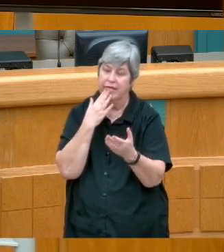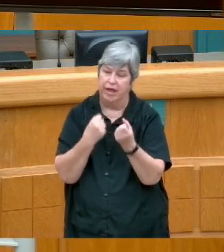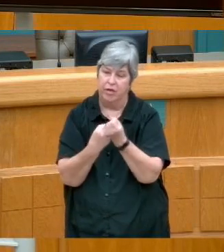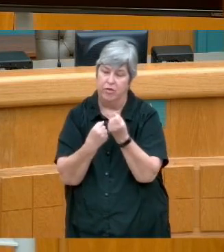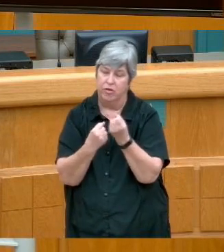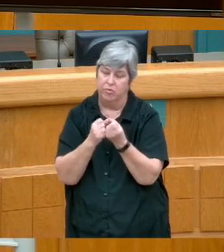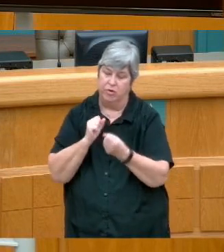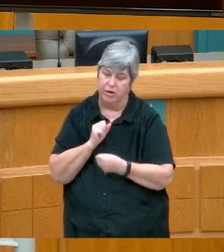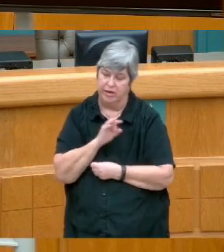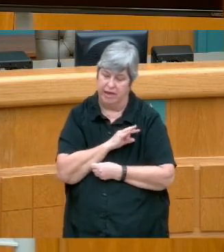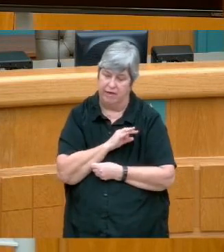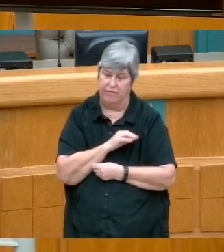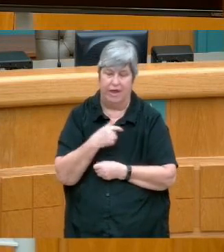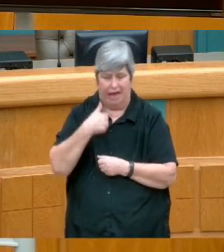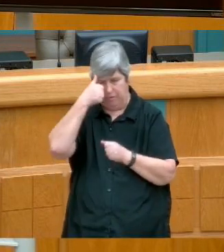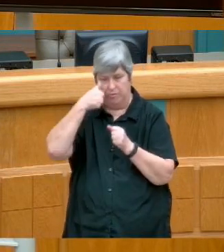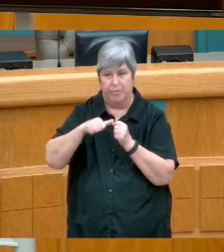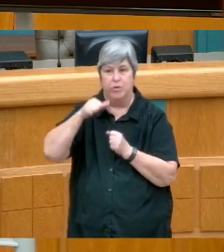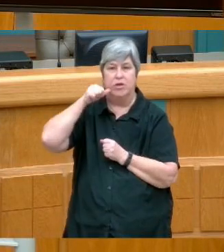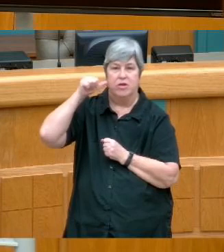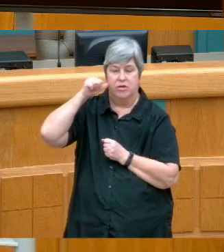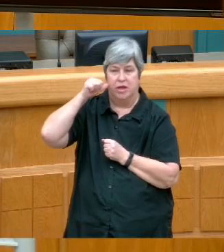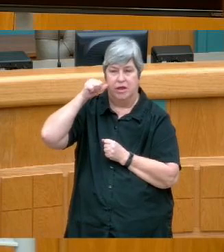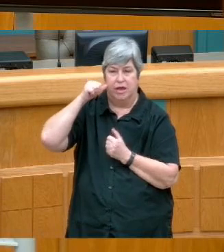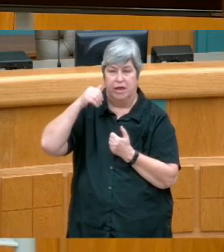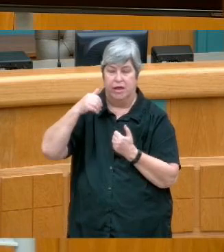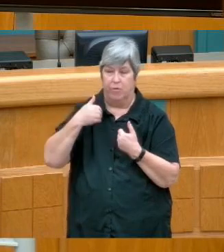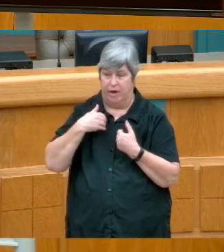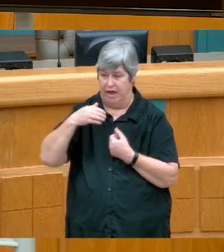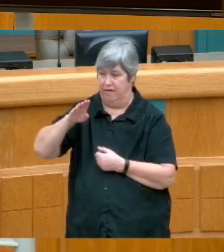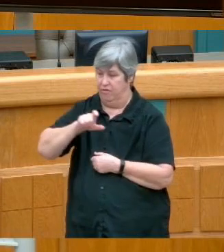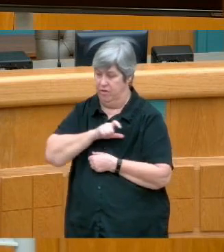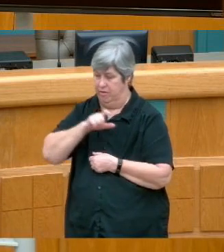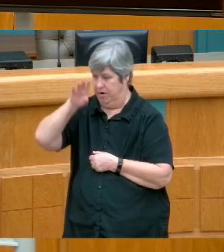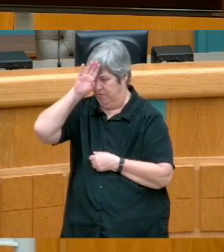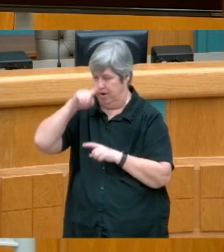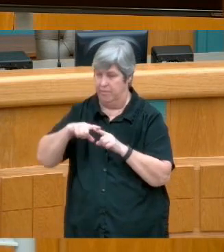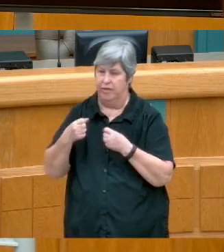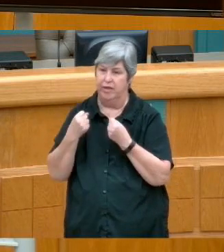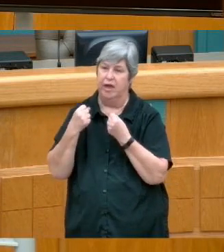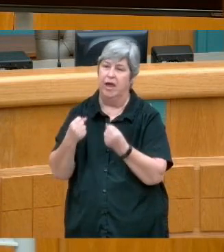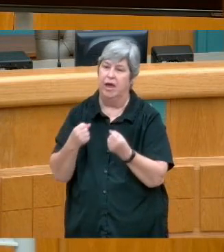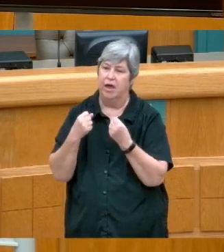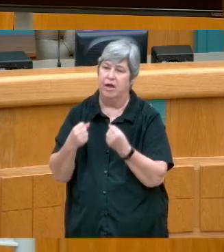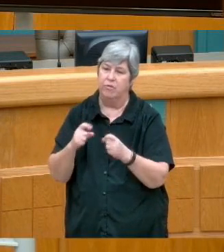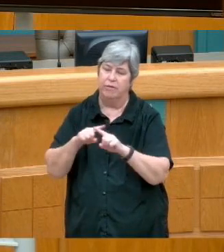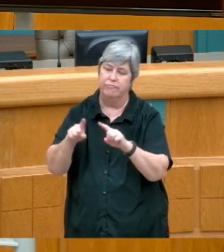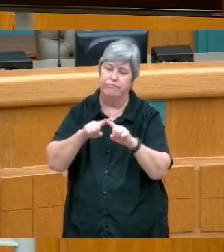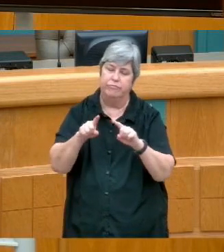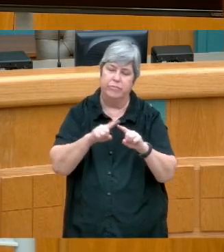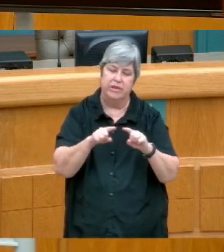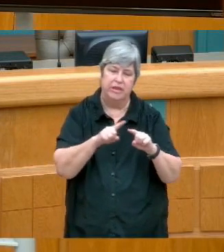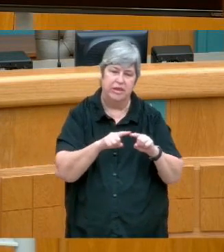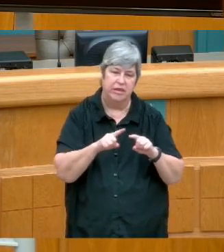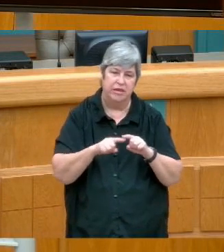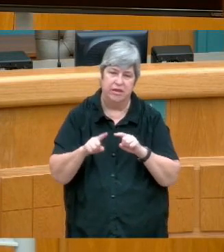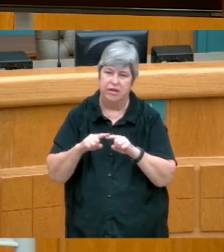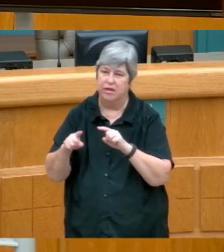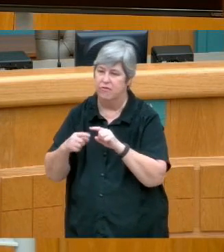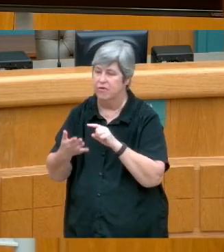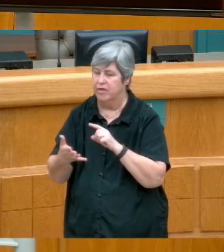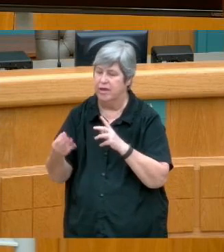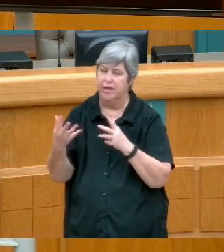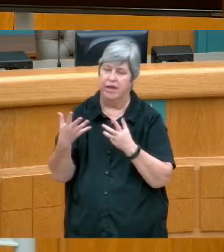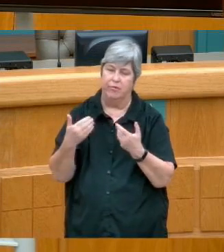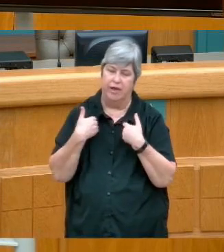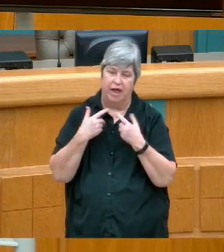staff. I was reminded yesterday that we have our first responders, but they drive cruisers and they drive fire trucks and they work in stations,